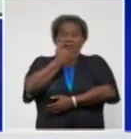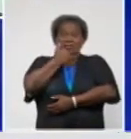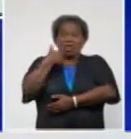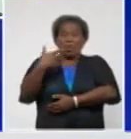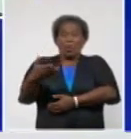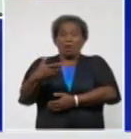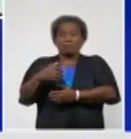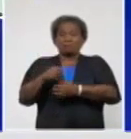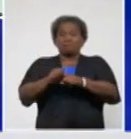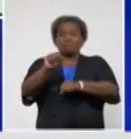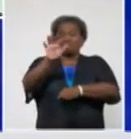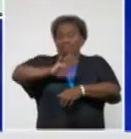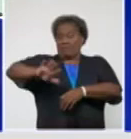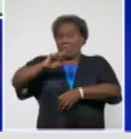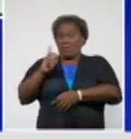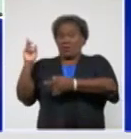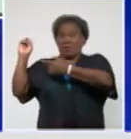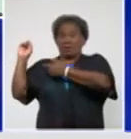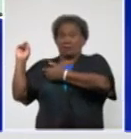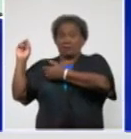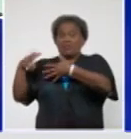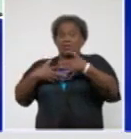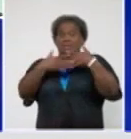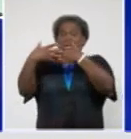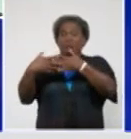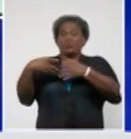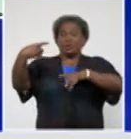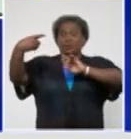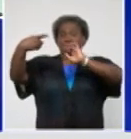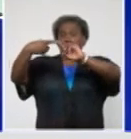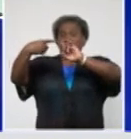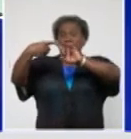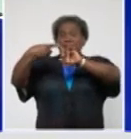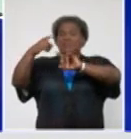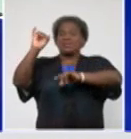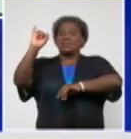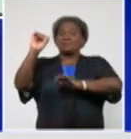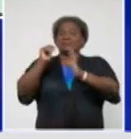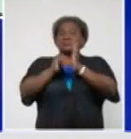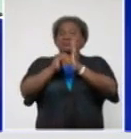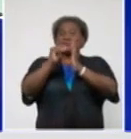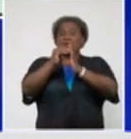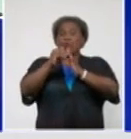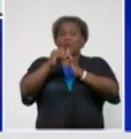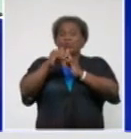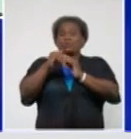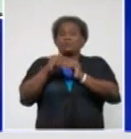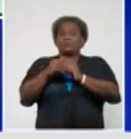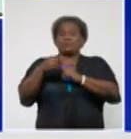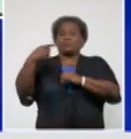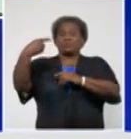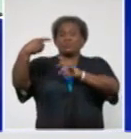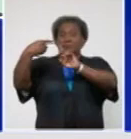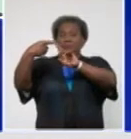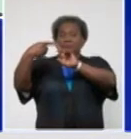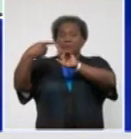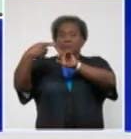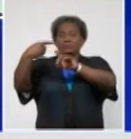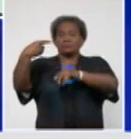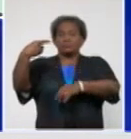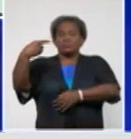3.45%. The United States continues to top the list of countries worst affected by the pandemic, with